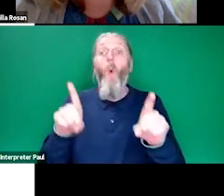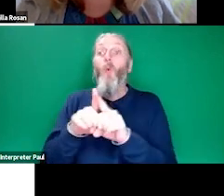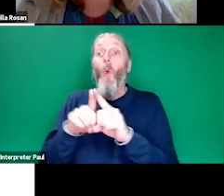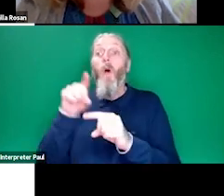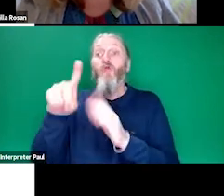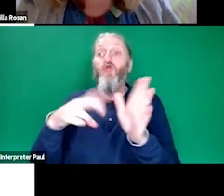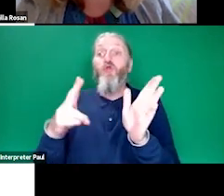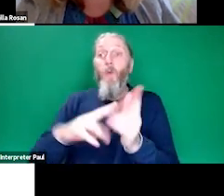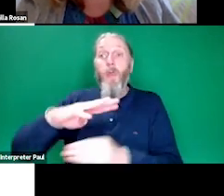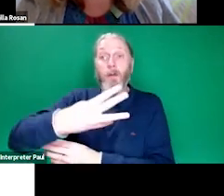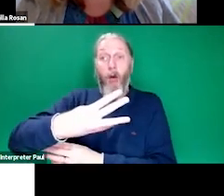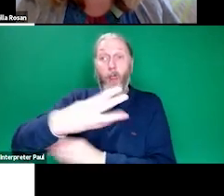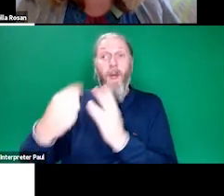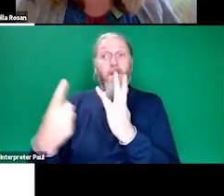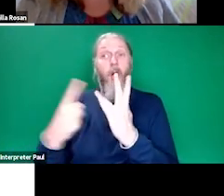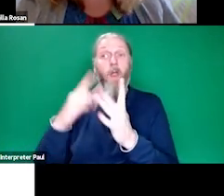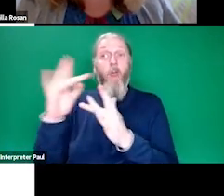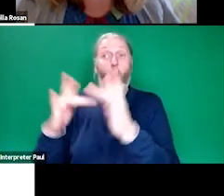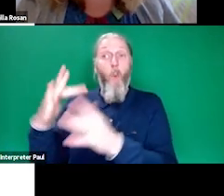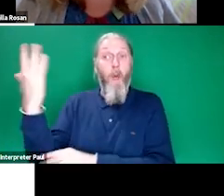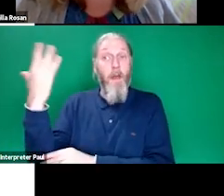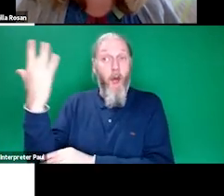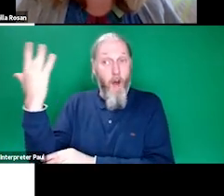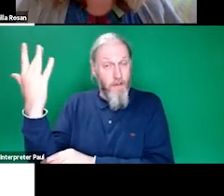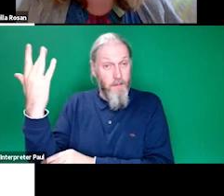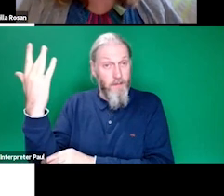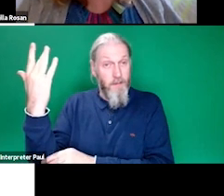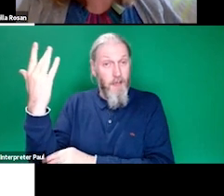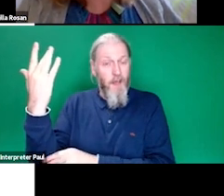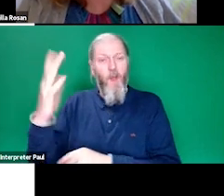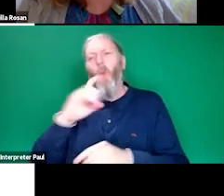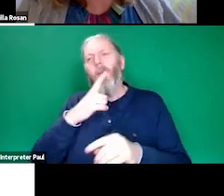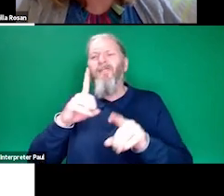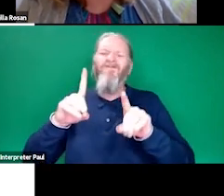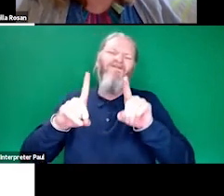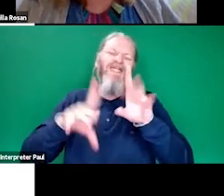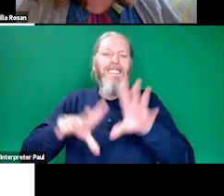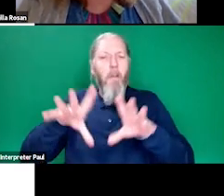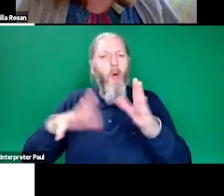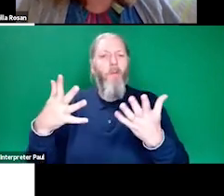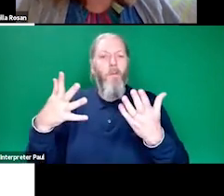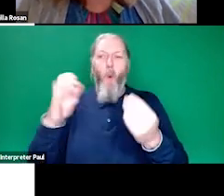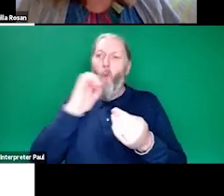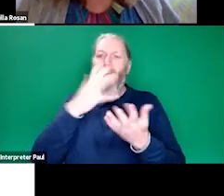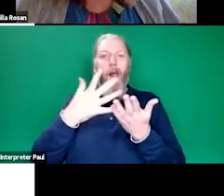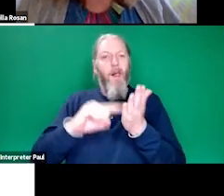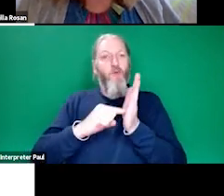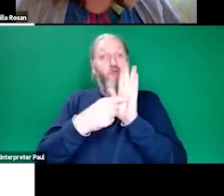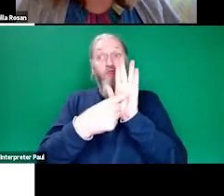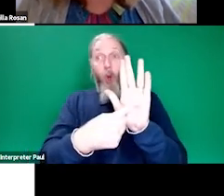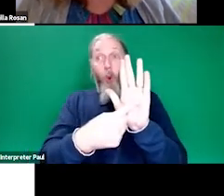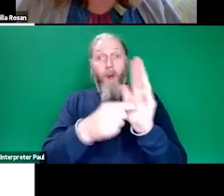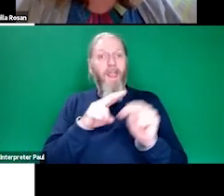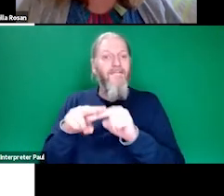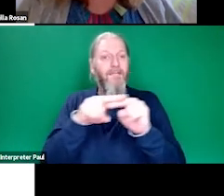of January that will do a very similar thing, kind of really showcase what family hubs can